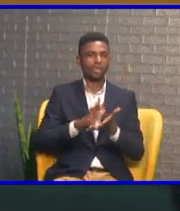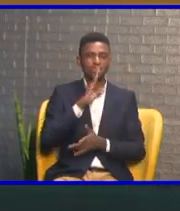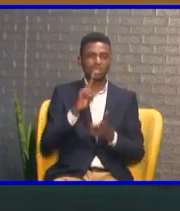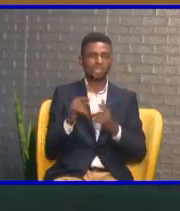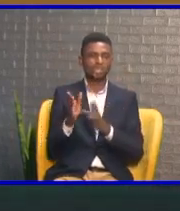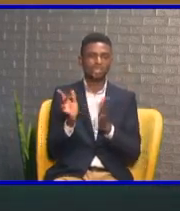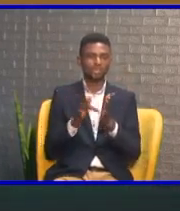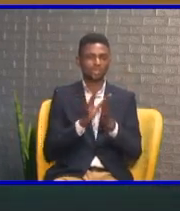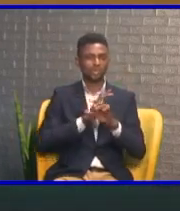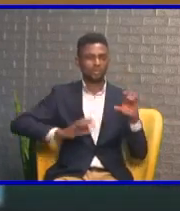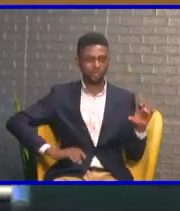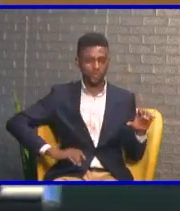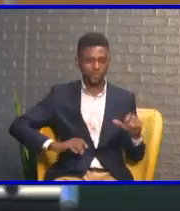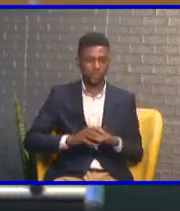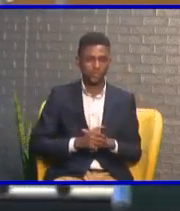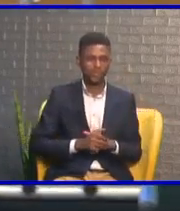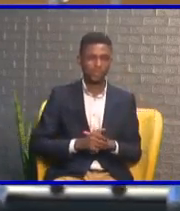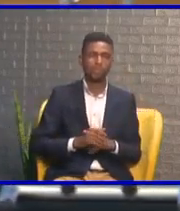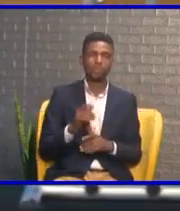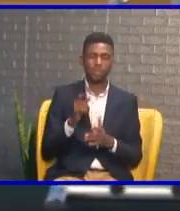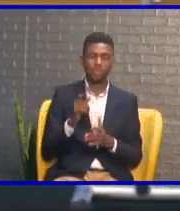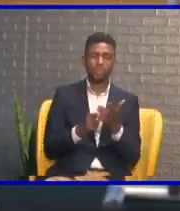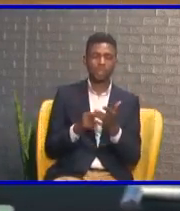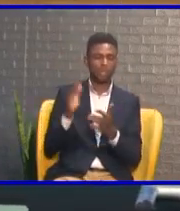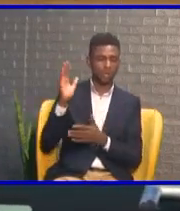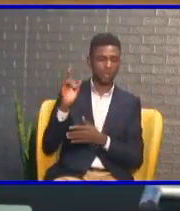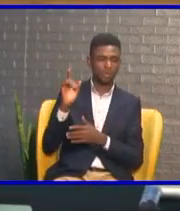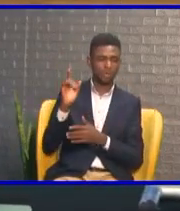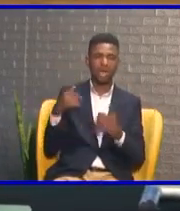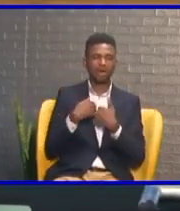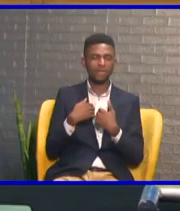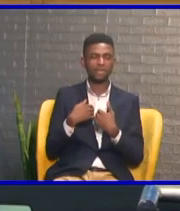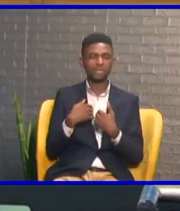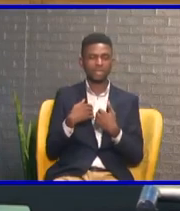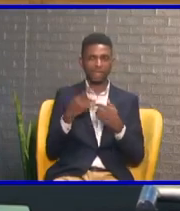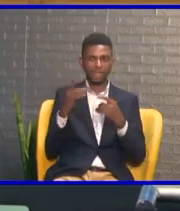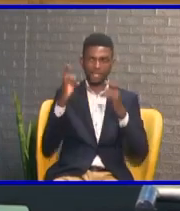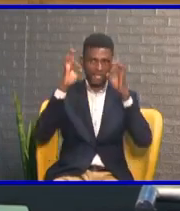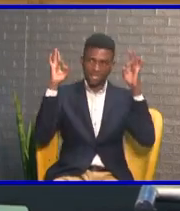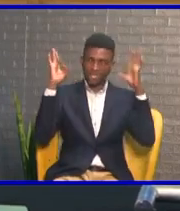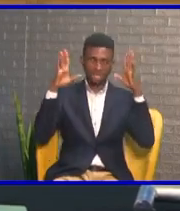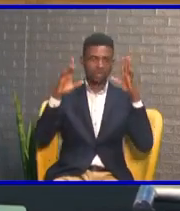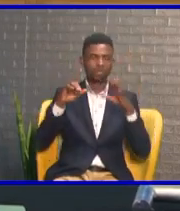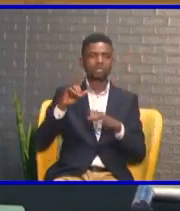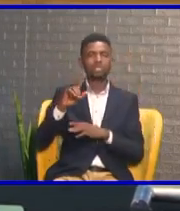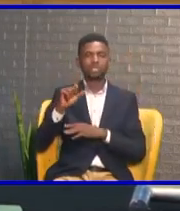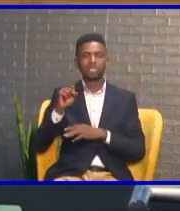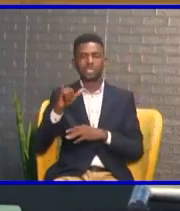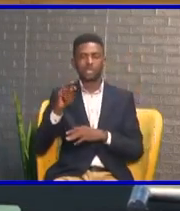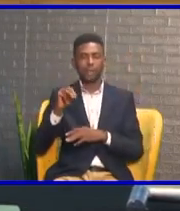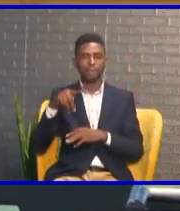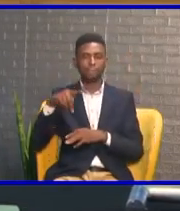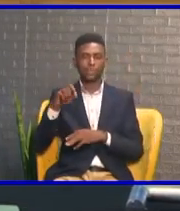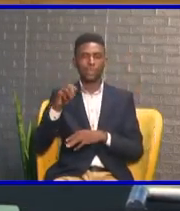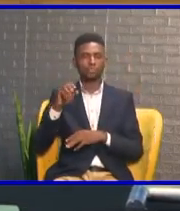Jesus. One time I was having some terrible symptoms, and it just caused me to be bedridden.